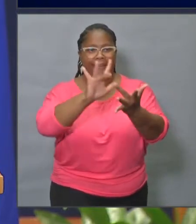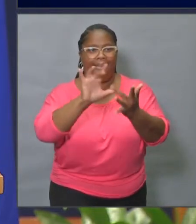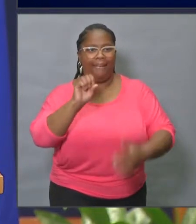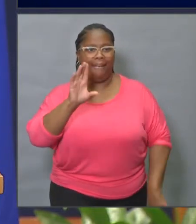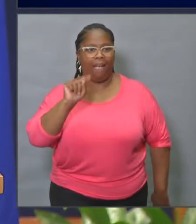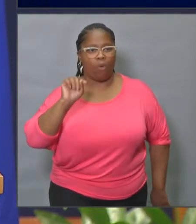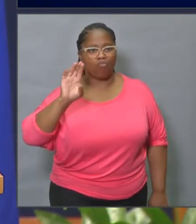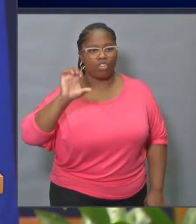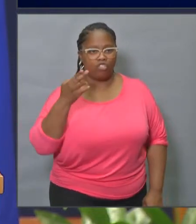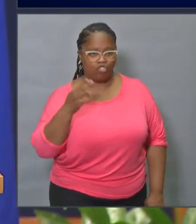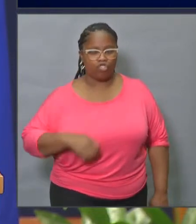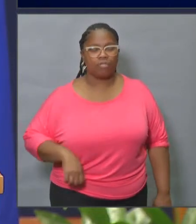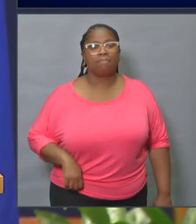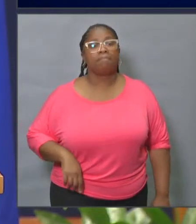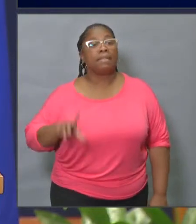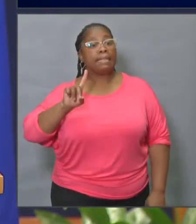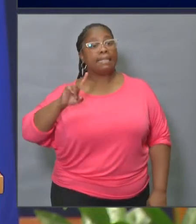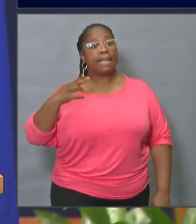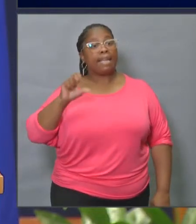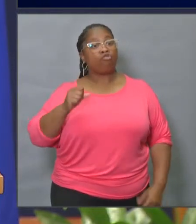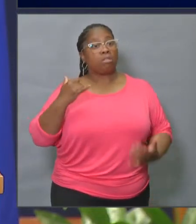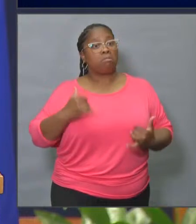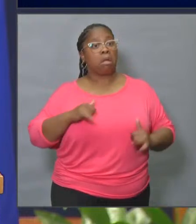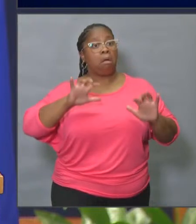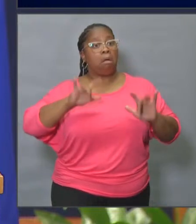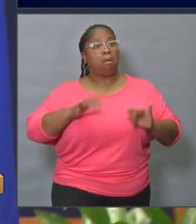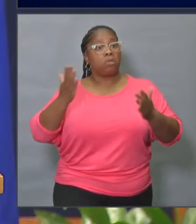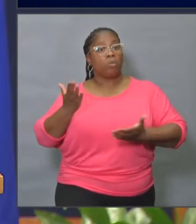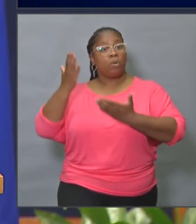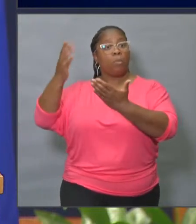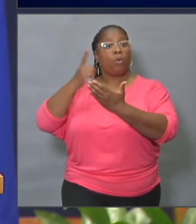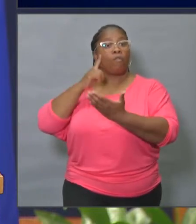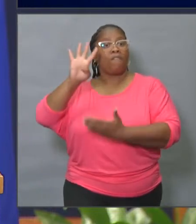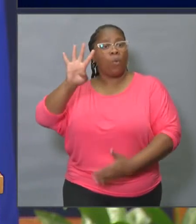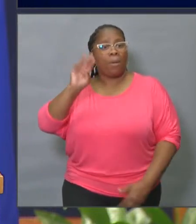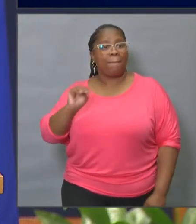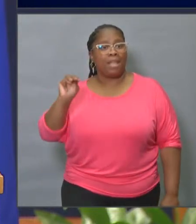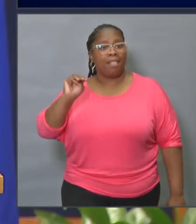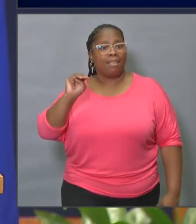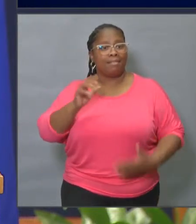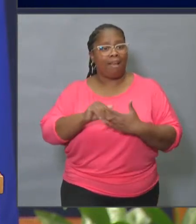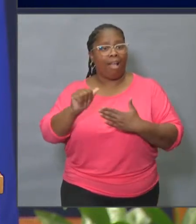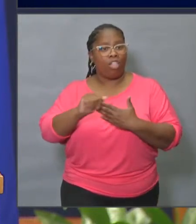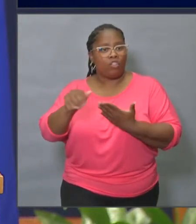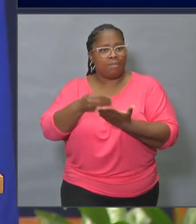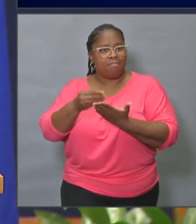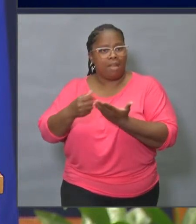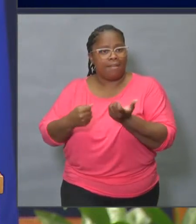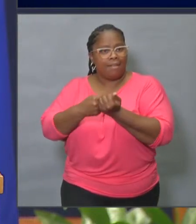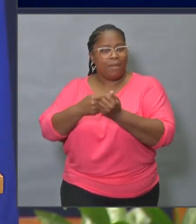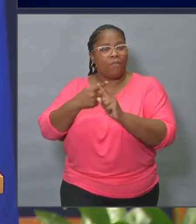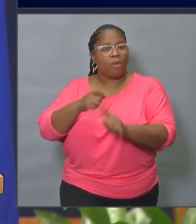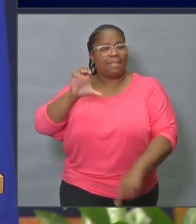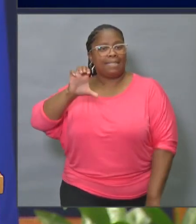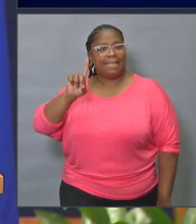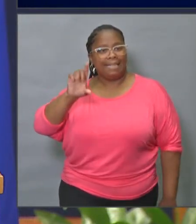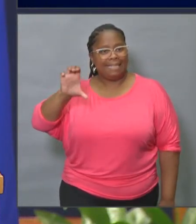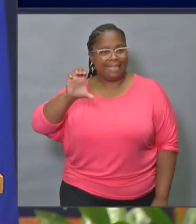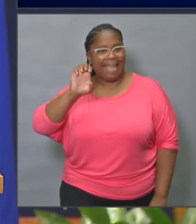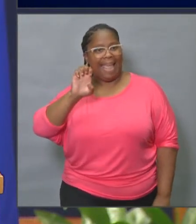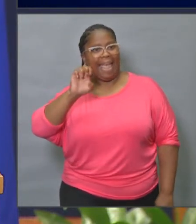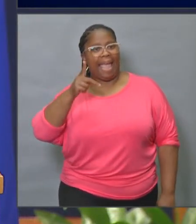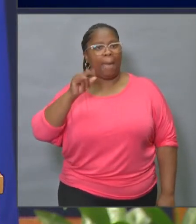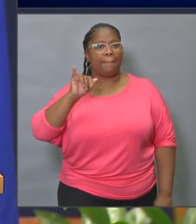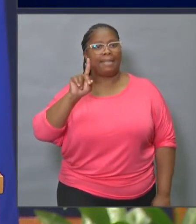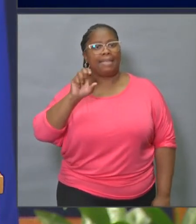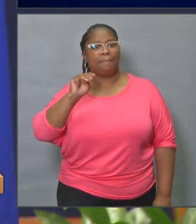of work, DHS is submitting a proposal for $4 million in funding from the CDC's Epidemiology and Laboratory Capacity